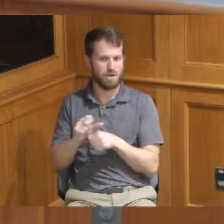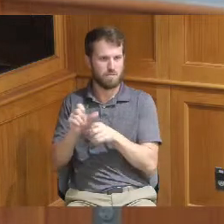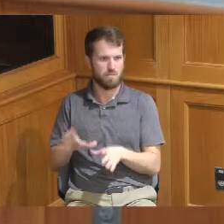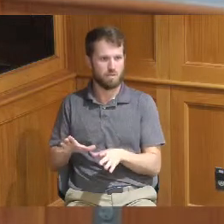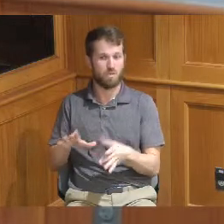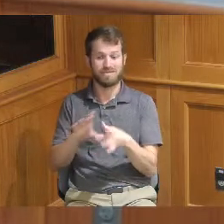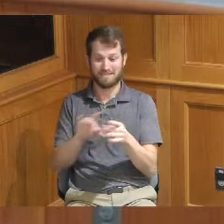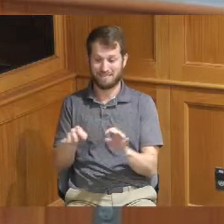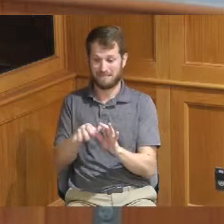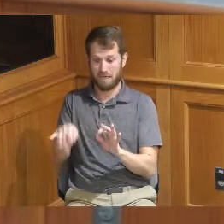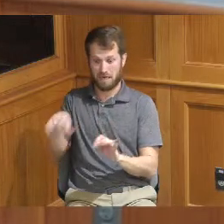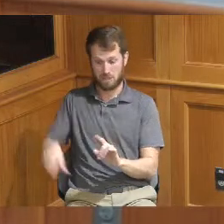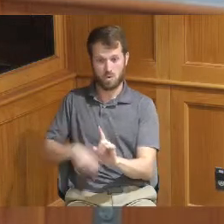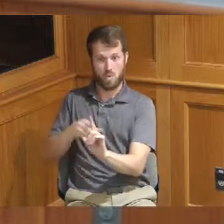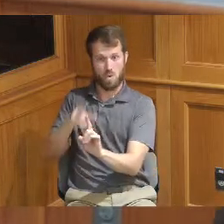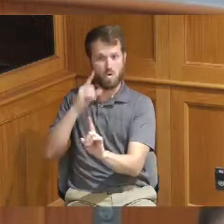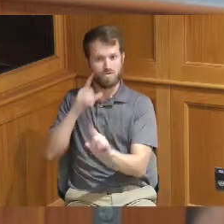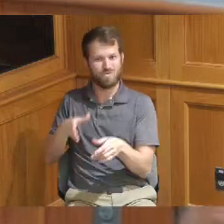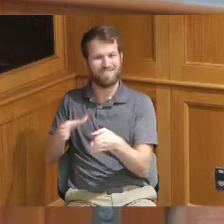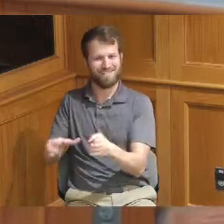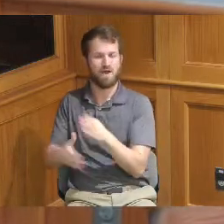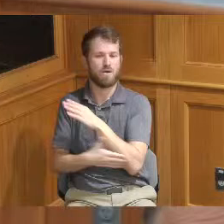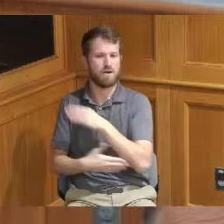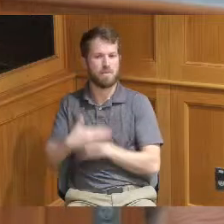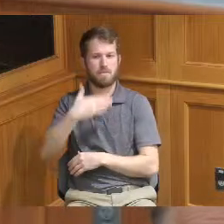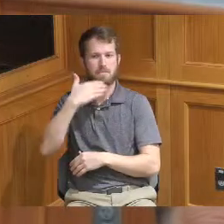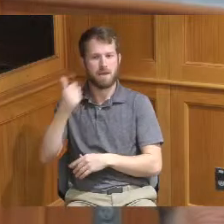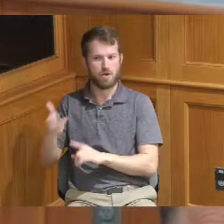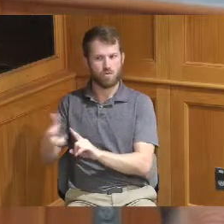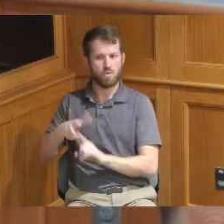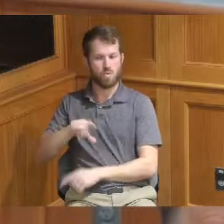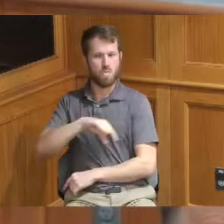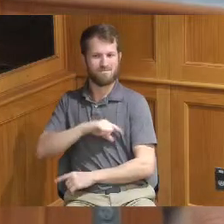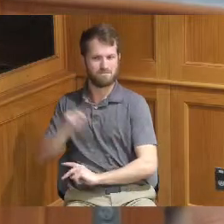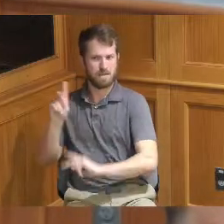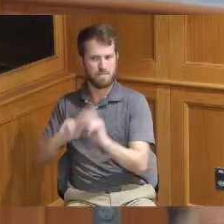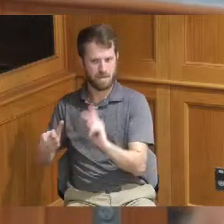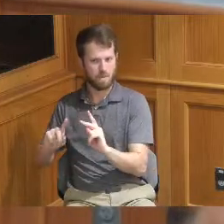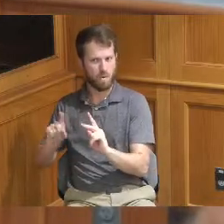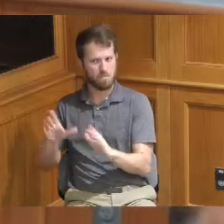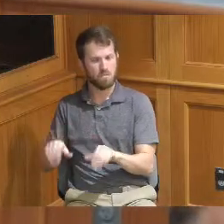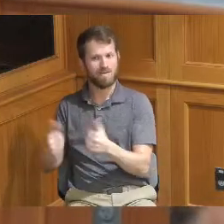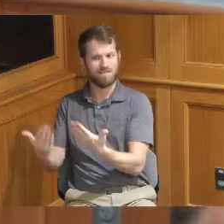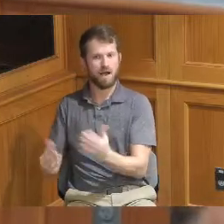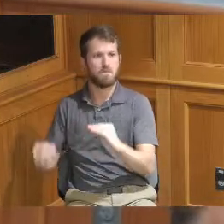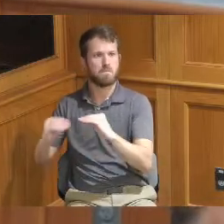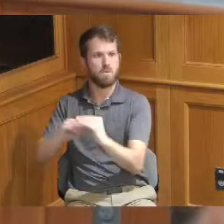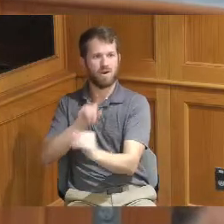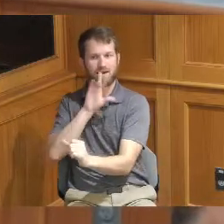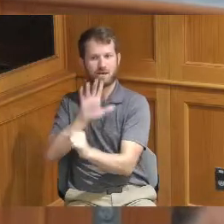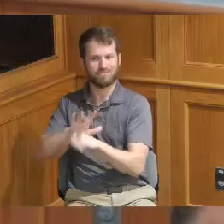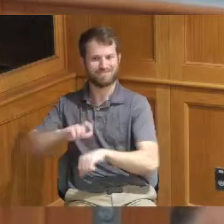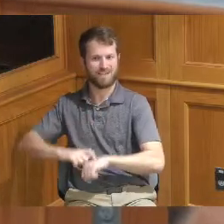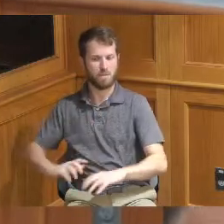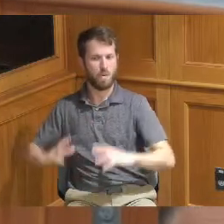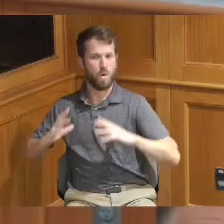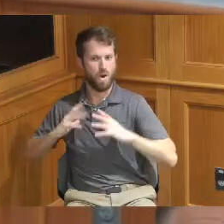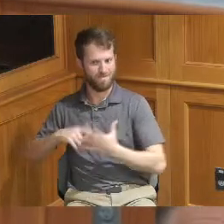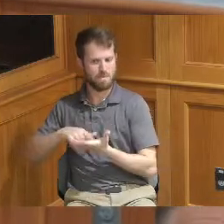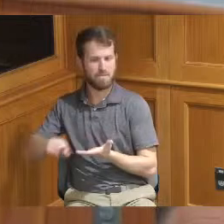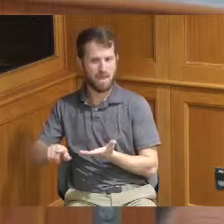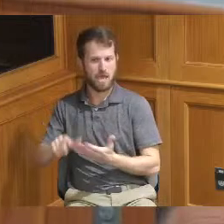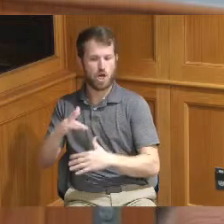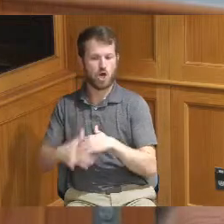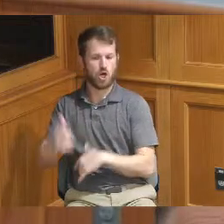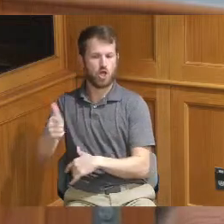this policy change was primarily to allow the county to better recruit qualified candidates by providing more guaranteed paid time off to staff earlier in their